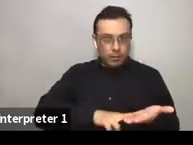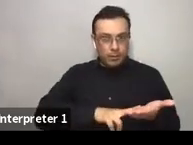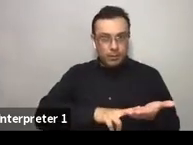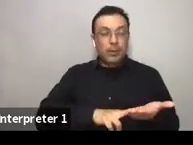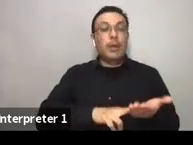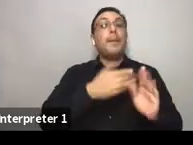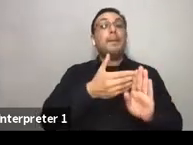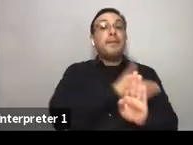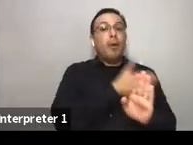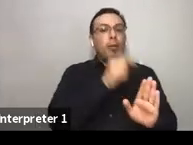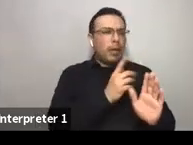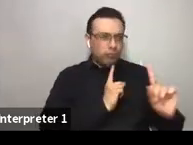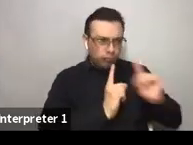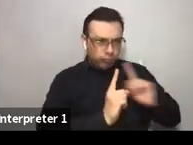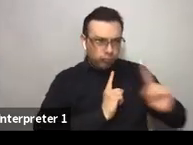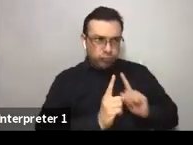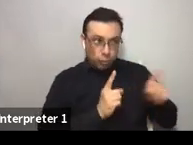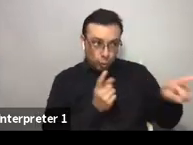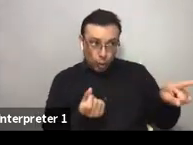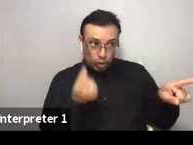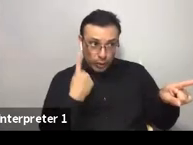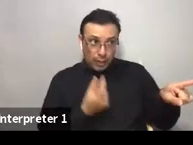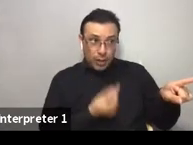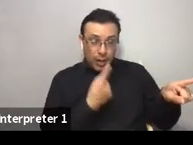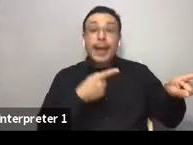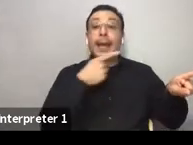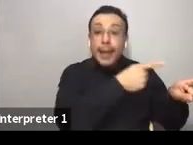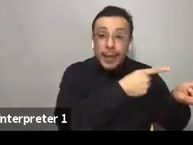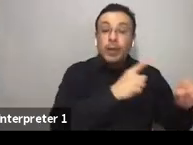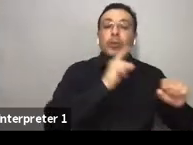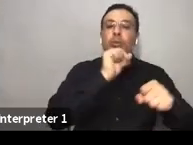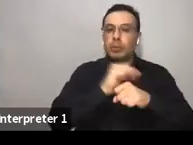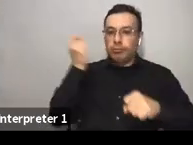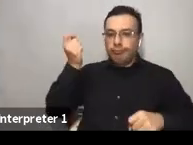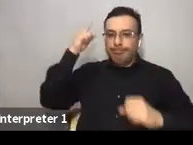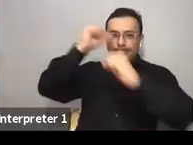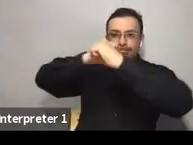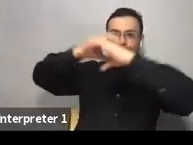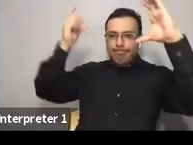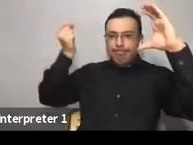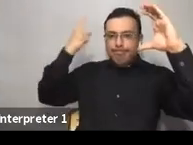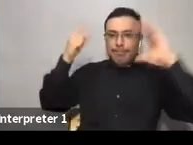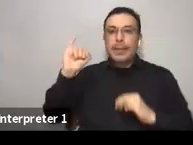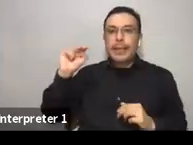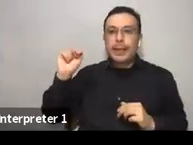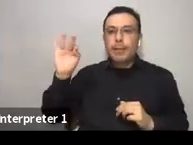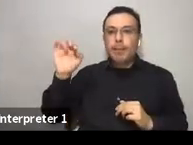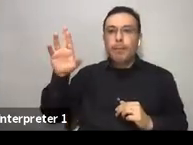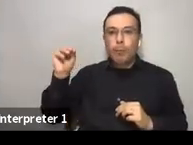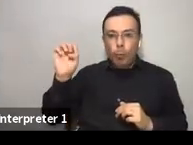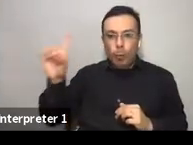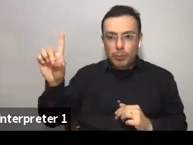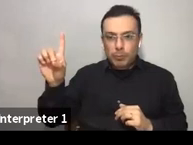and making it really informed. So with informed, it means that a survivor knows what problem